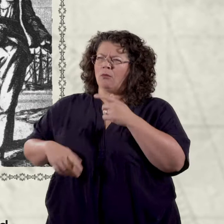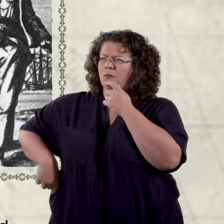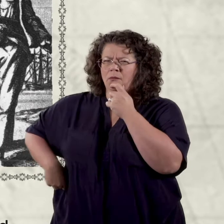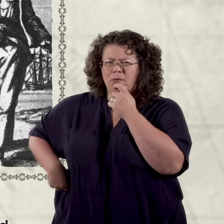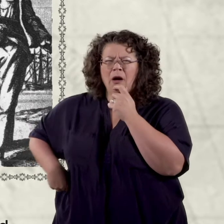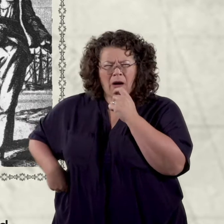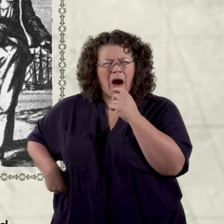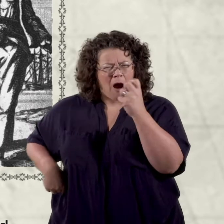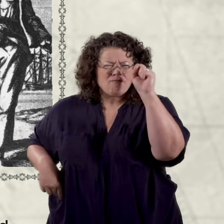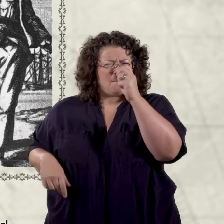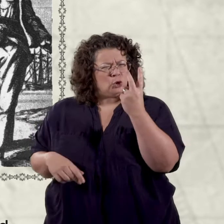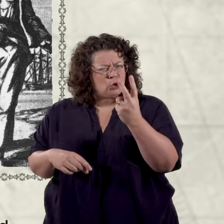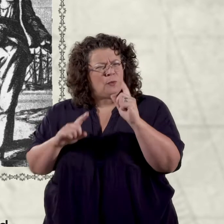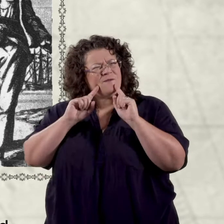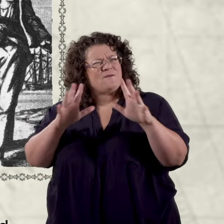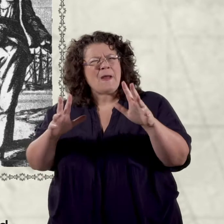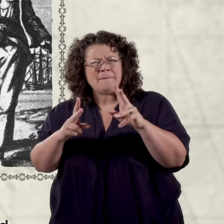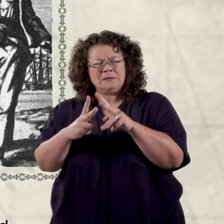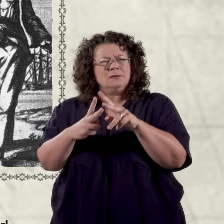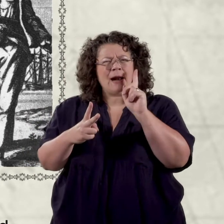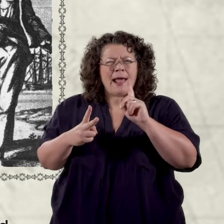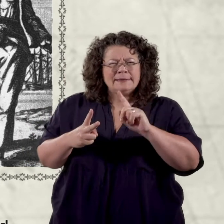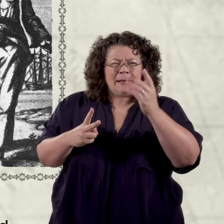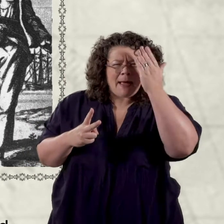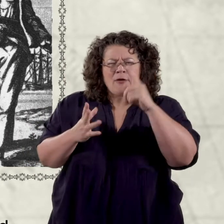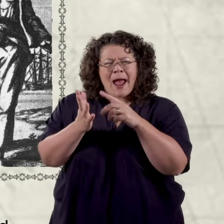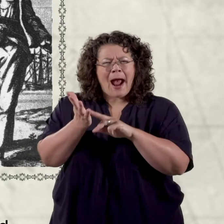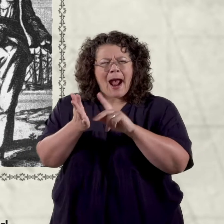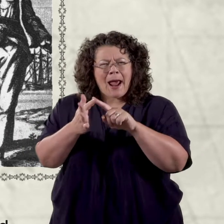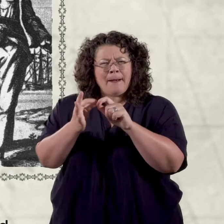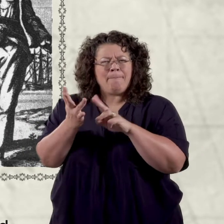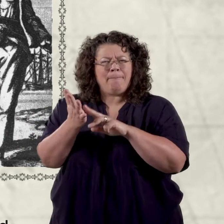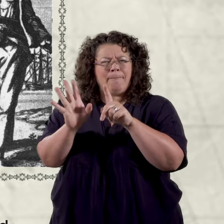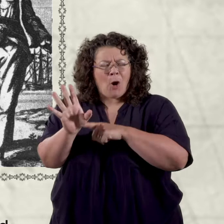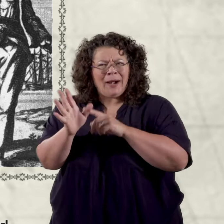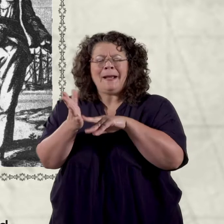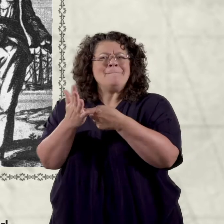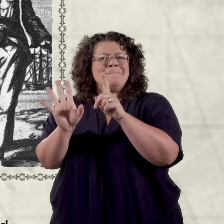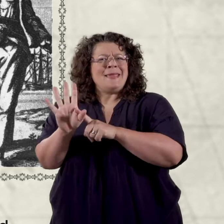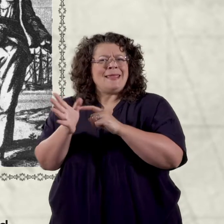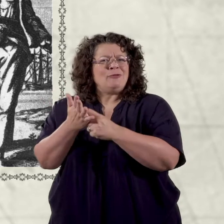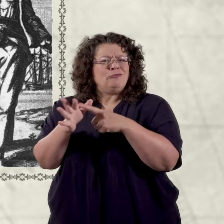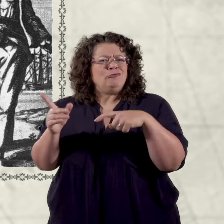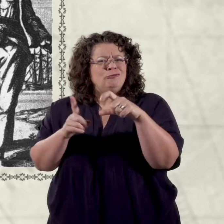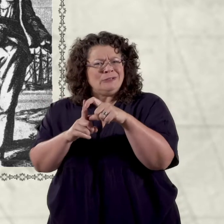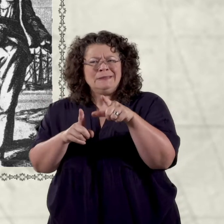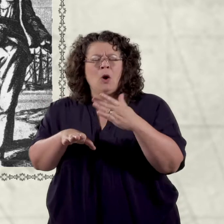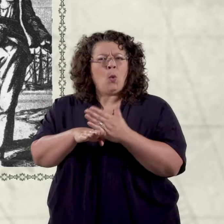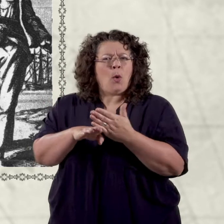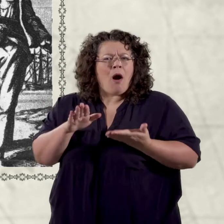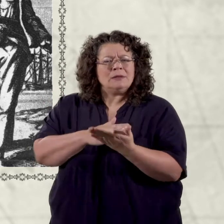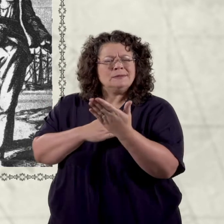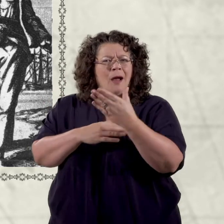do remember 2 famous, fierce ladies, Anne Bonny and Mary Read. They worked for the